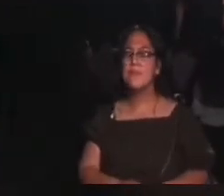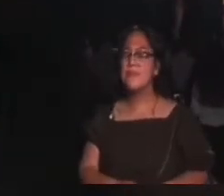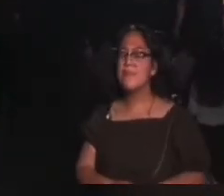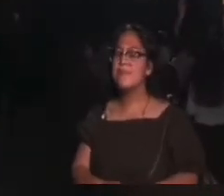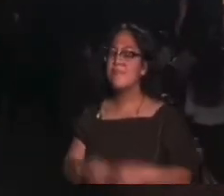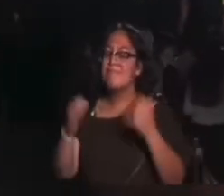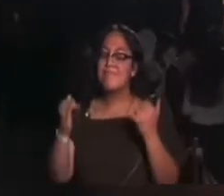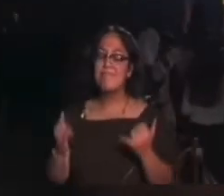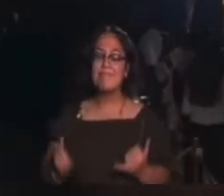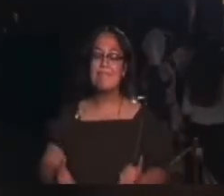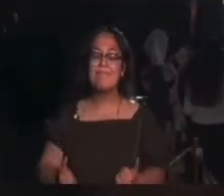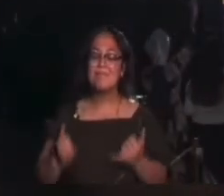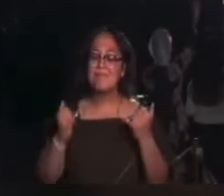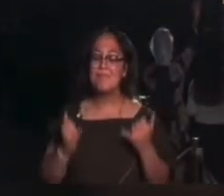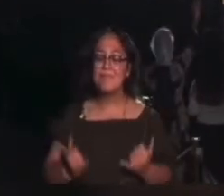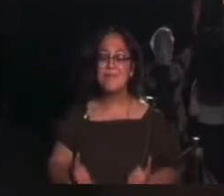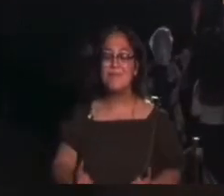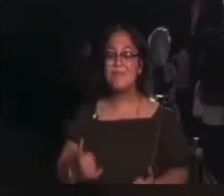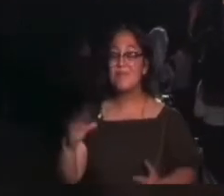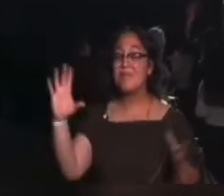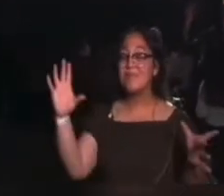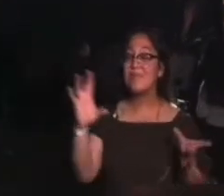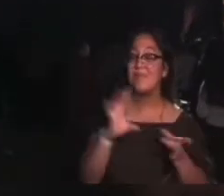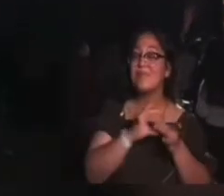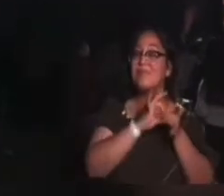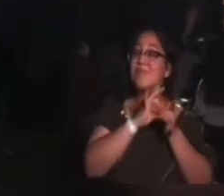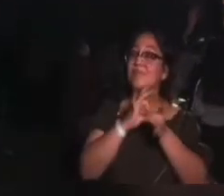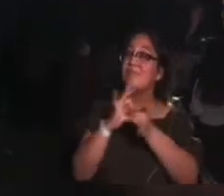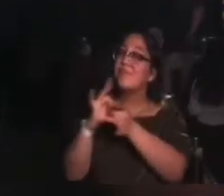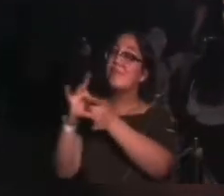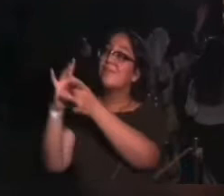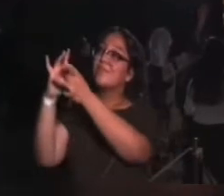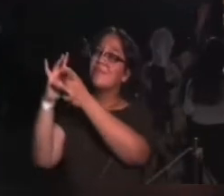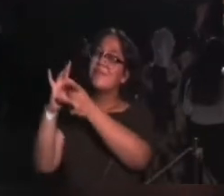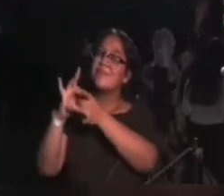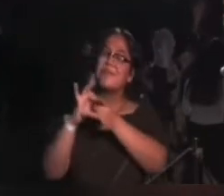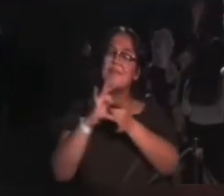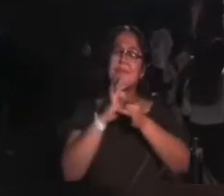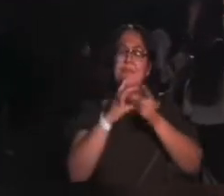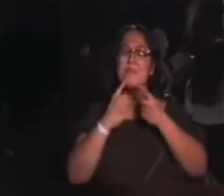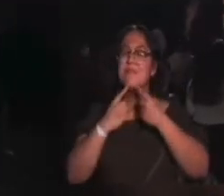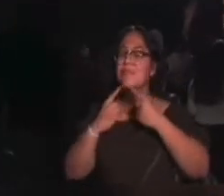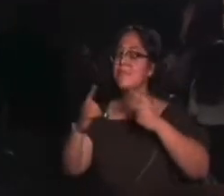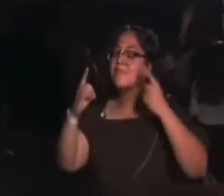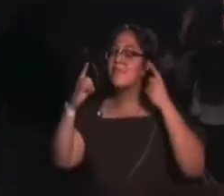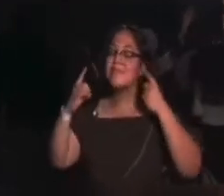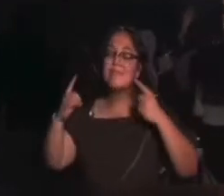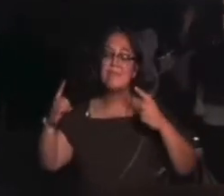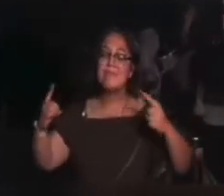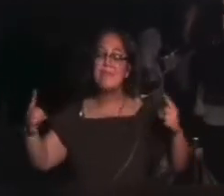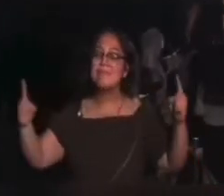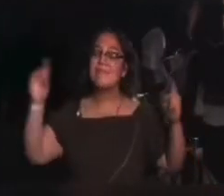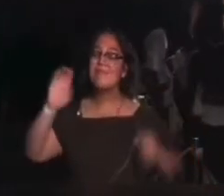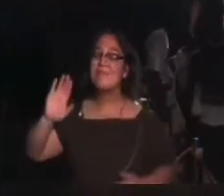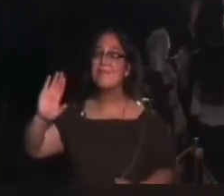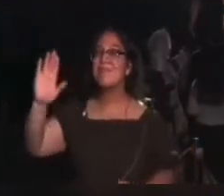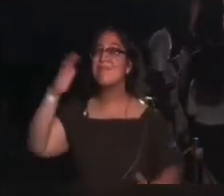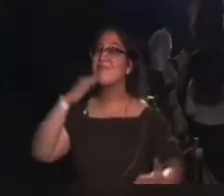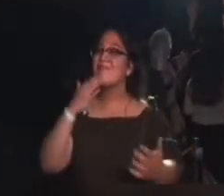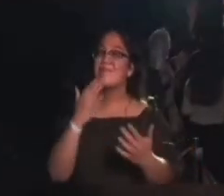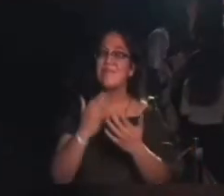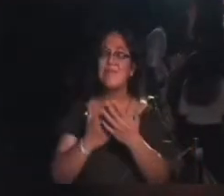Y ahora tuyo soy, proclamaré tu